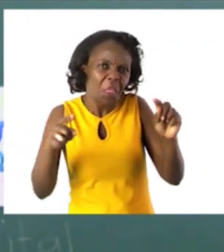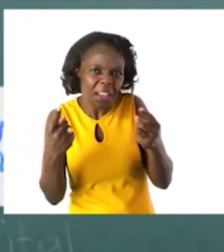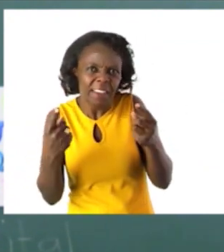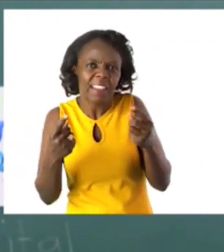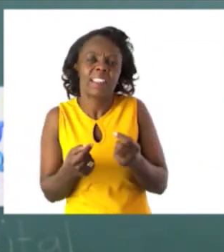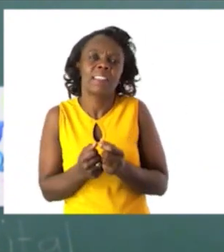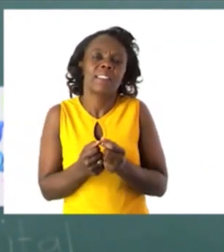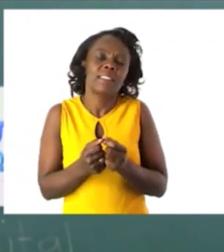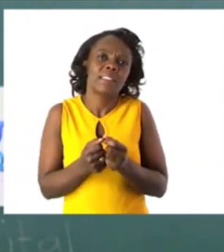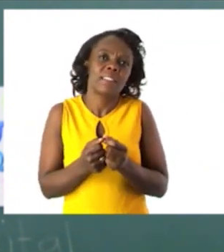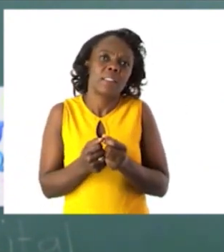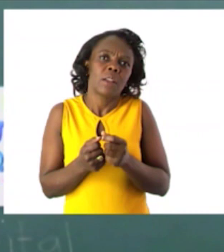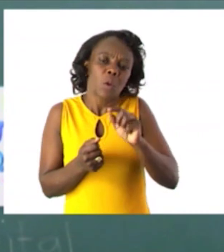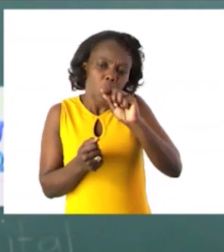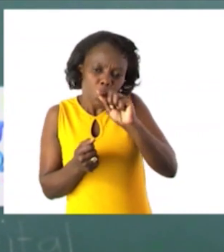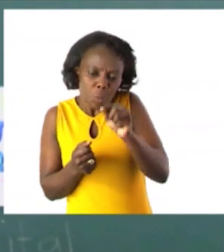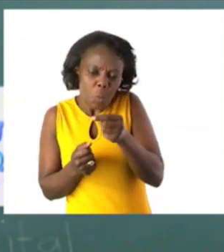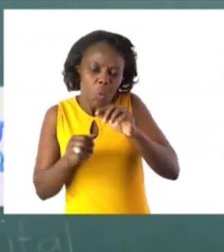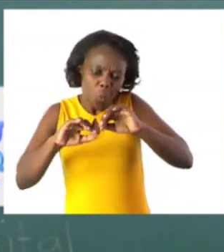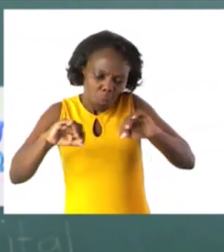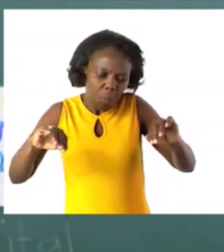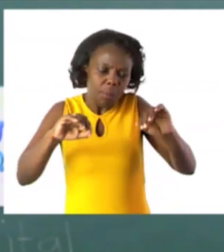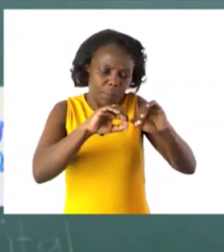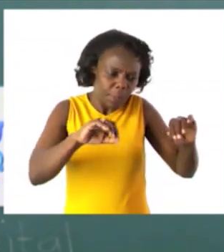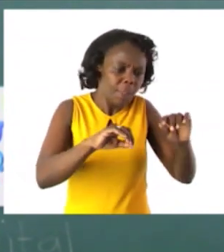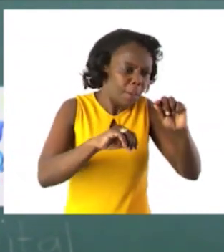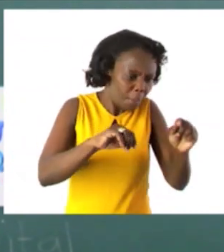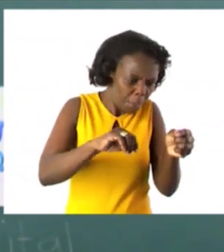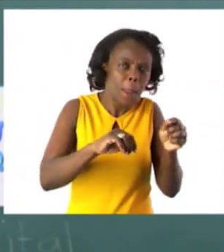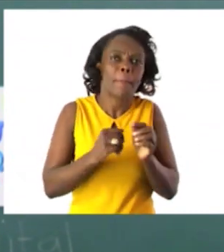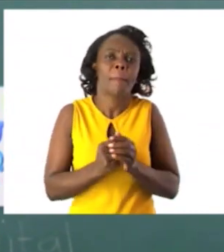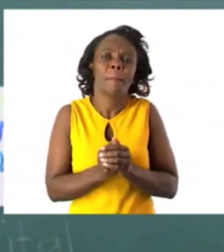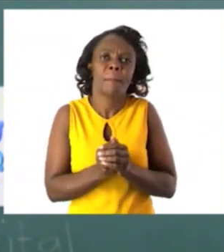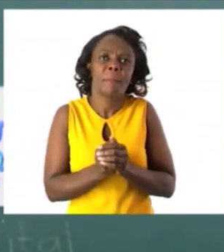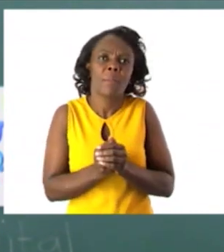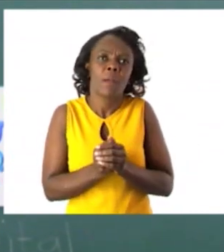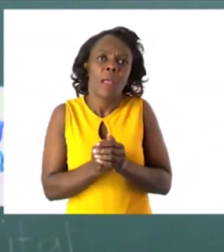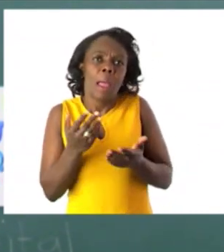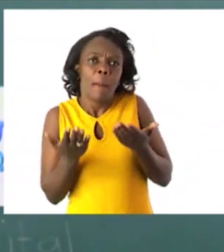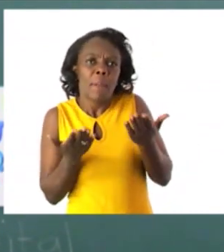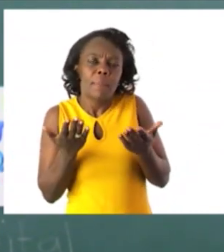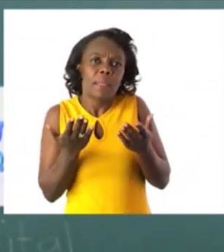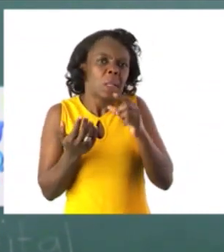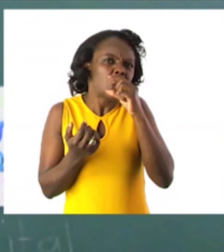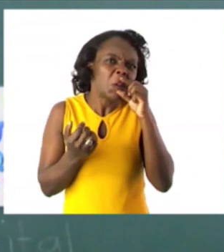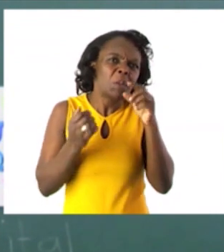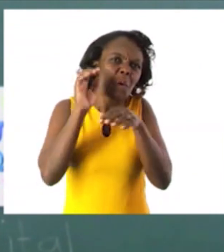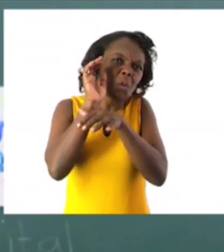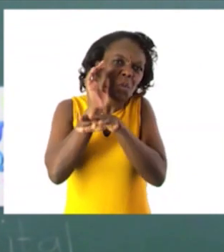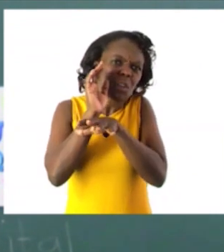names of things, you have to separate them. You cannot write, for example, I'm writing names of fruits. I write